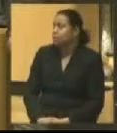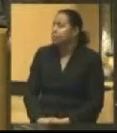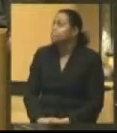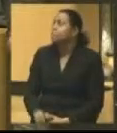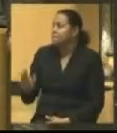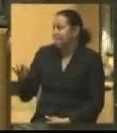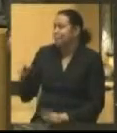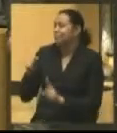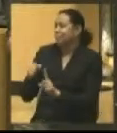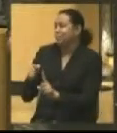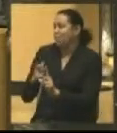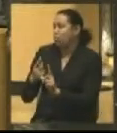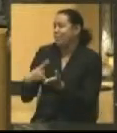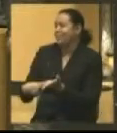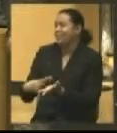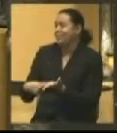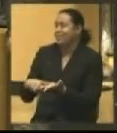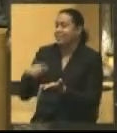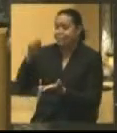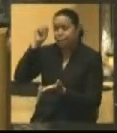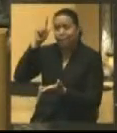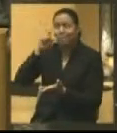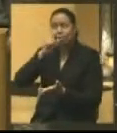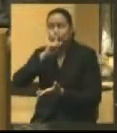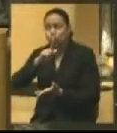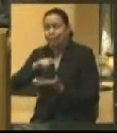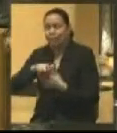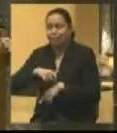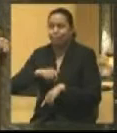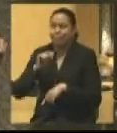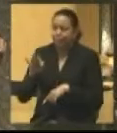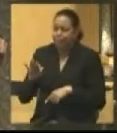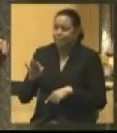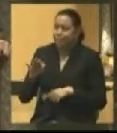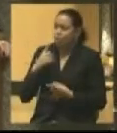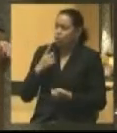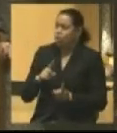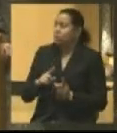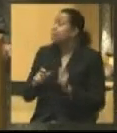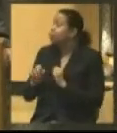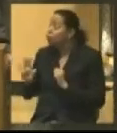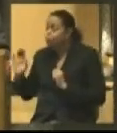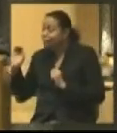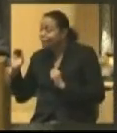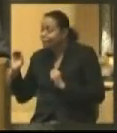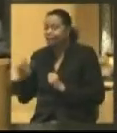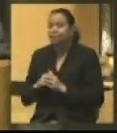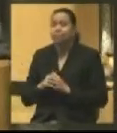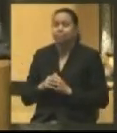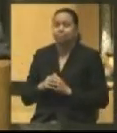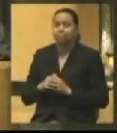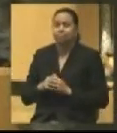That's the question that everyone's asking. I mean, Lincoln isn't entirely sure whether or not it works. But do you have an opinion? Do I have an